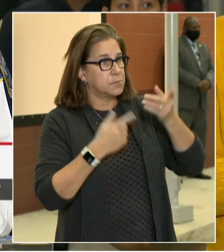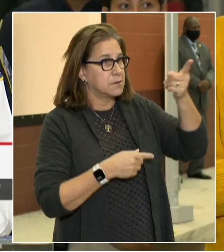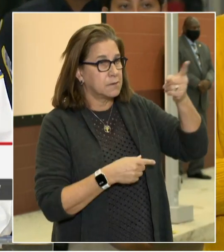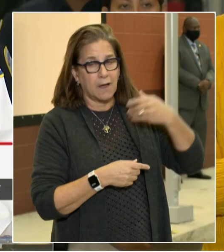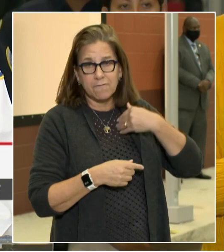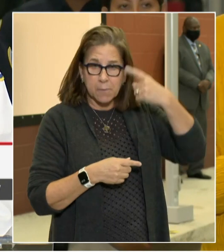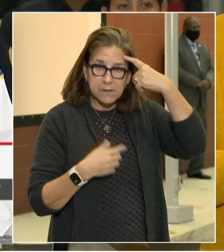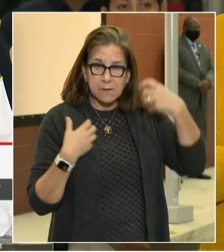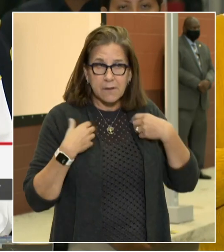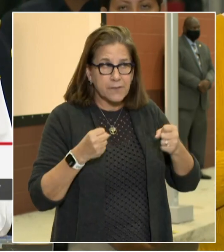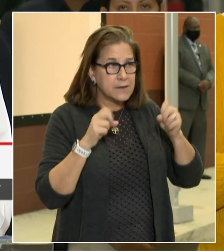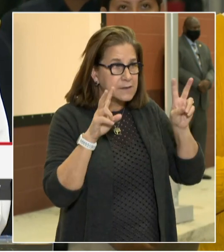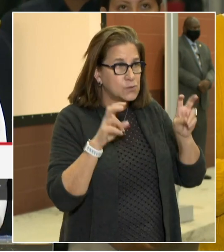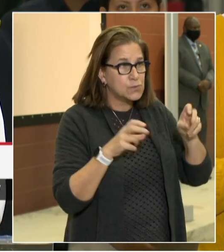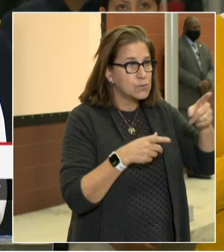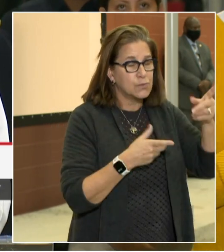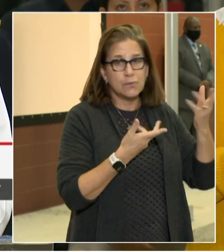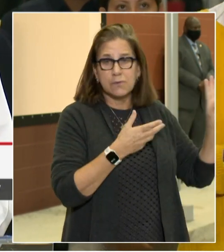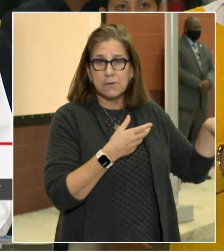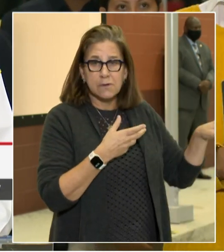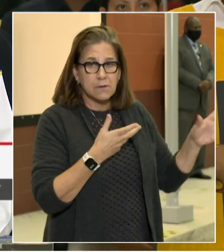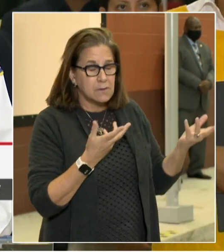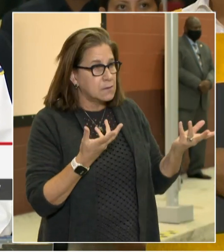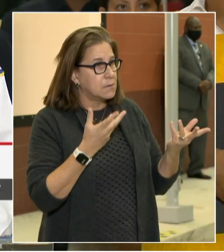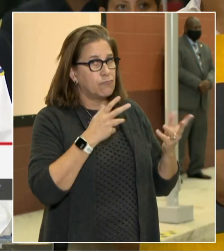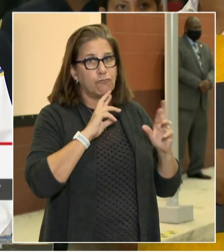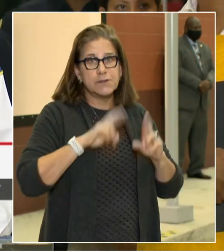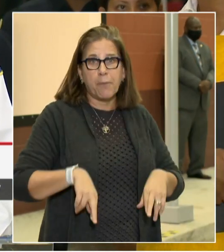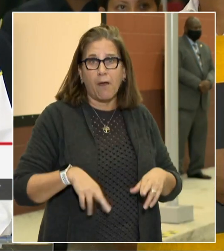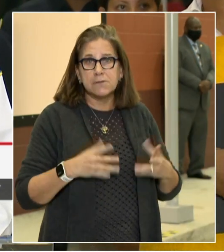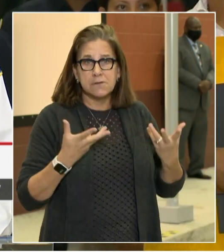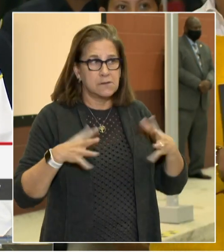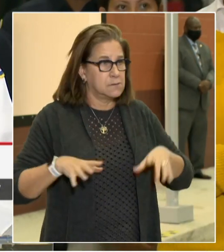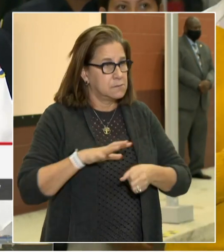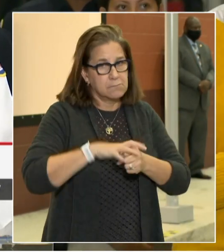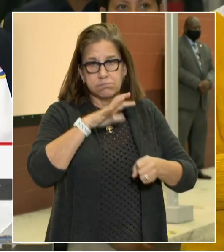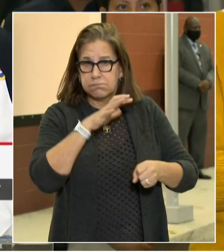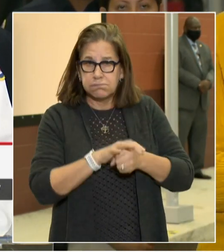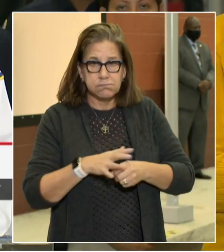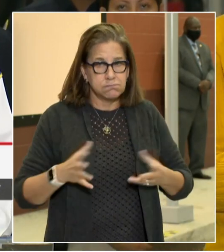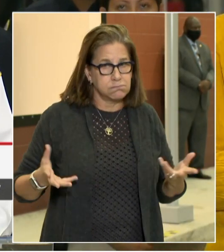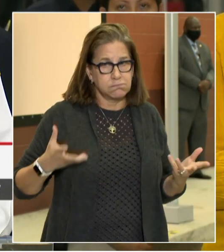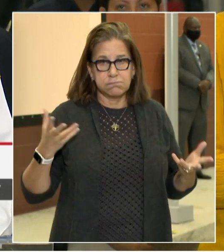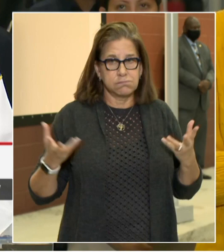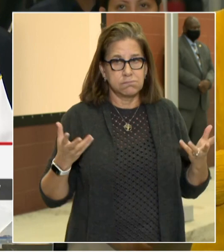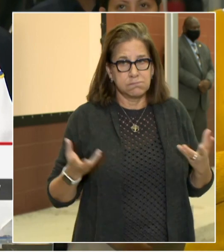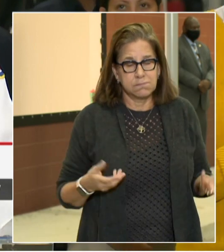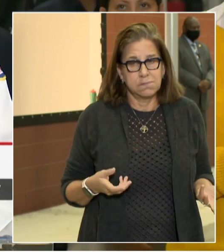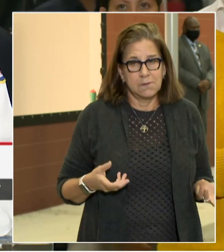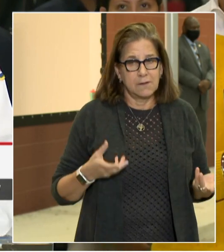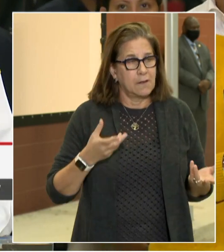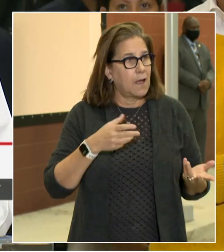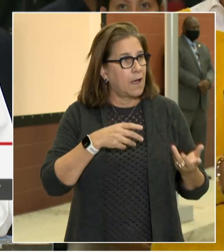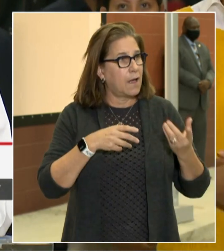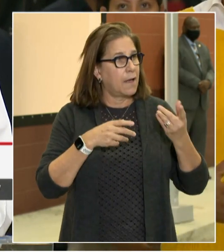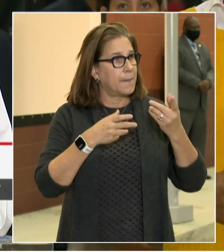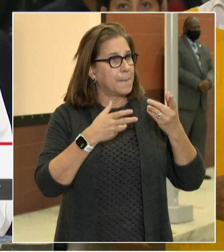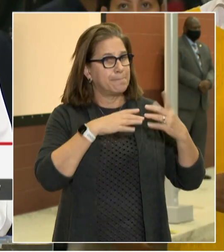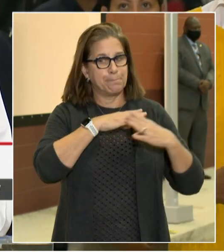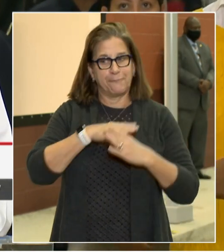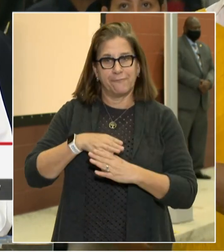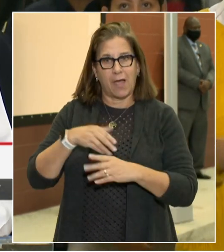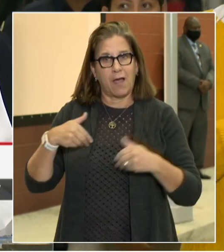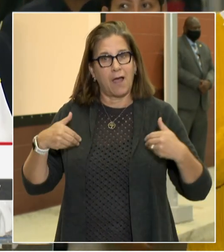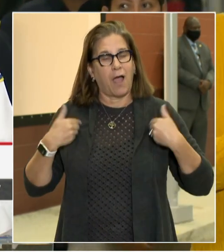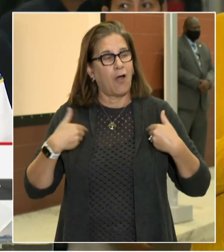would, interfere with the other officer, trying to help out? Yeah, so we've been training on active bystandership for a long